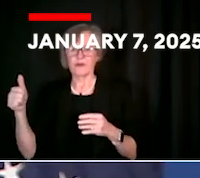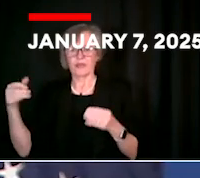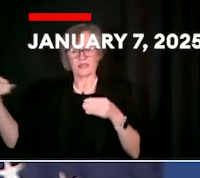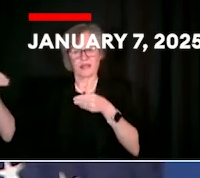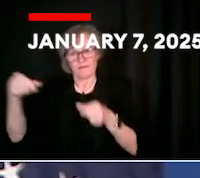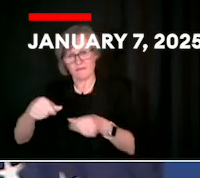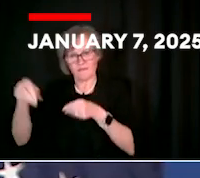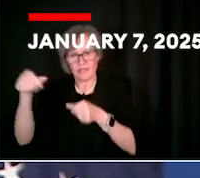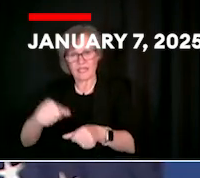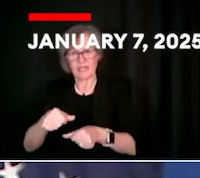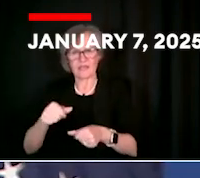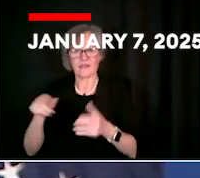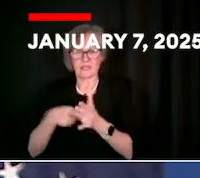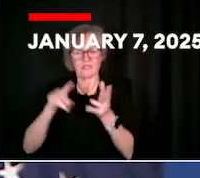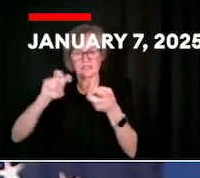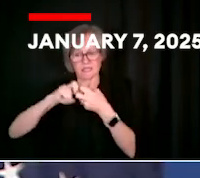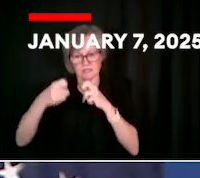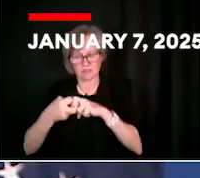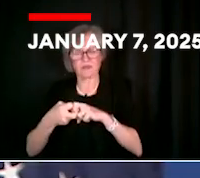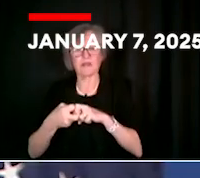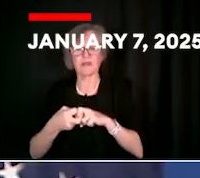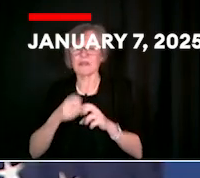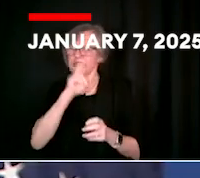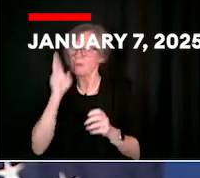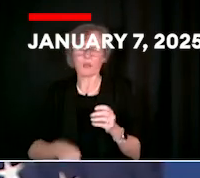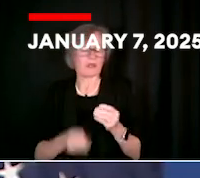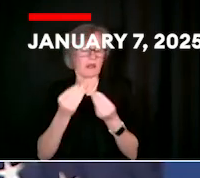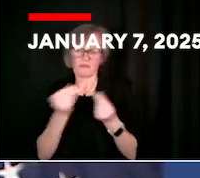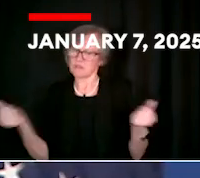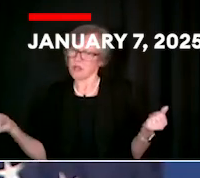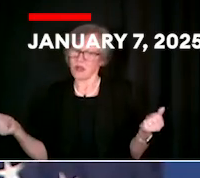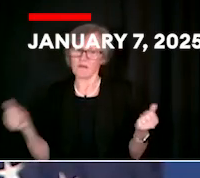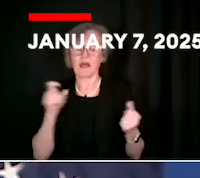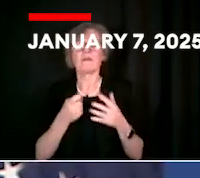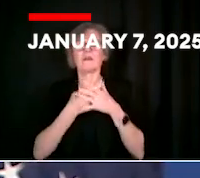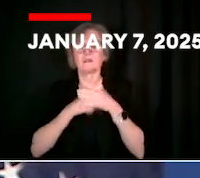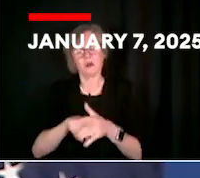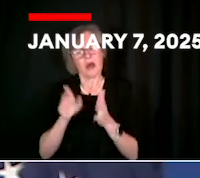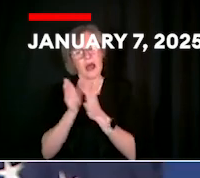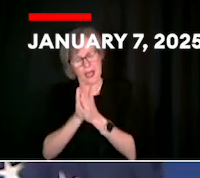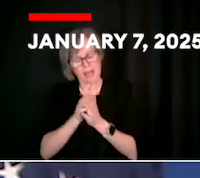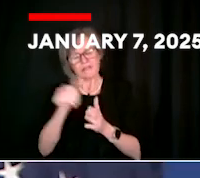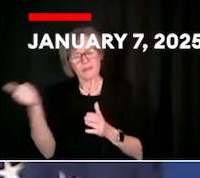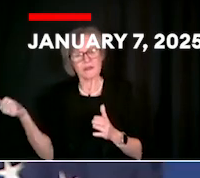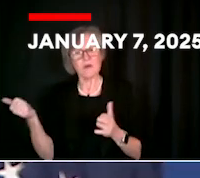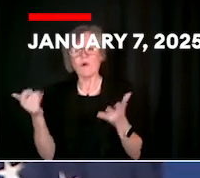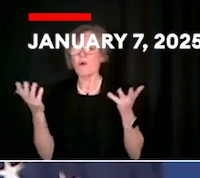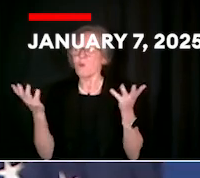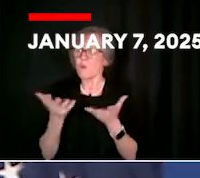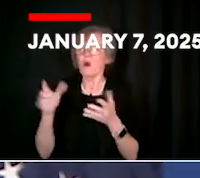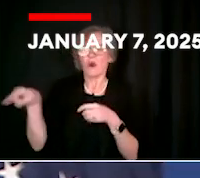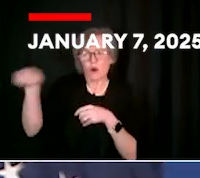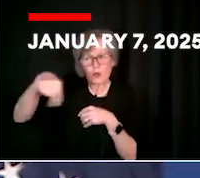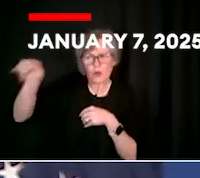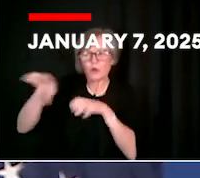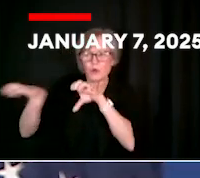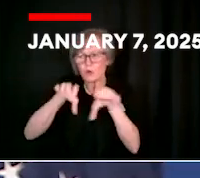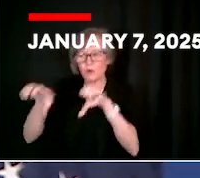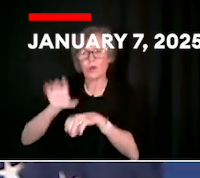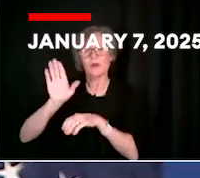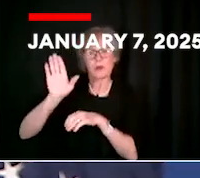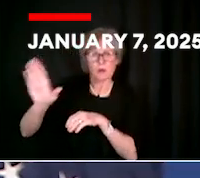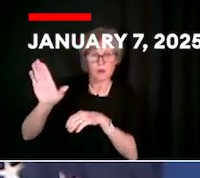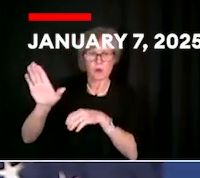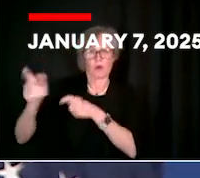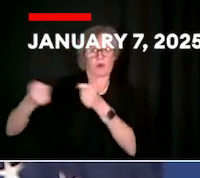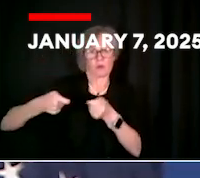sea of this issue, then we're never going to solve it. We have to start asking others, what are you doing within your span of